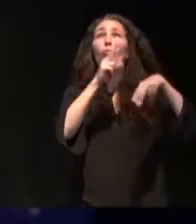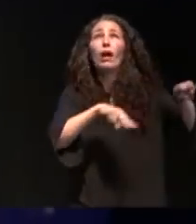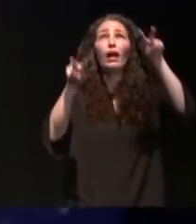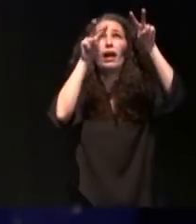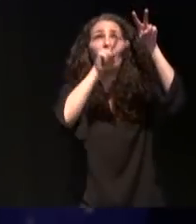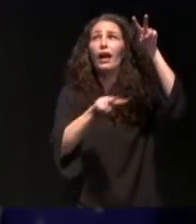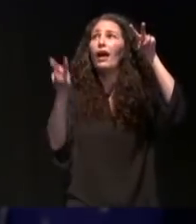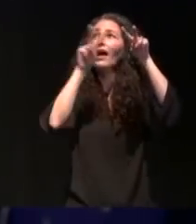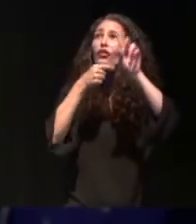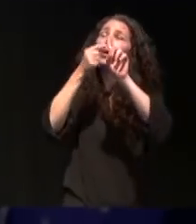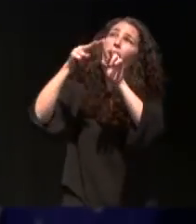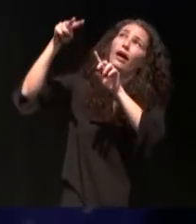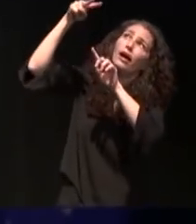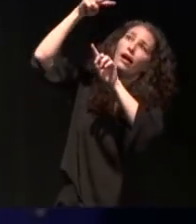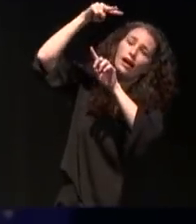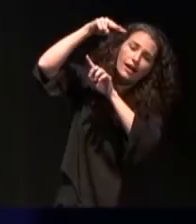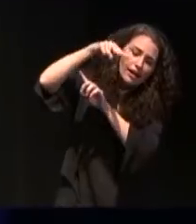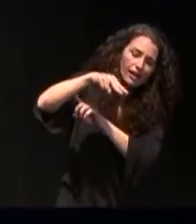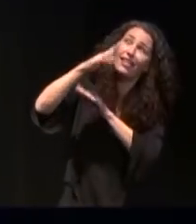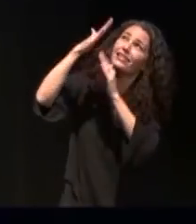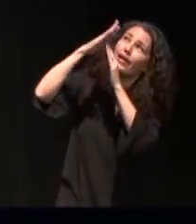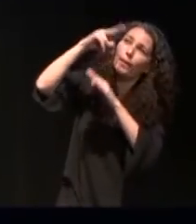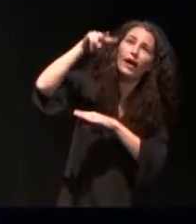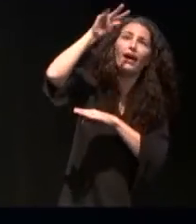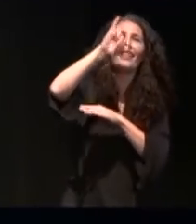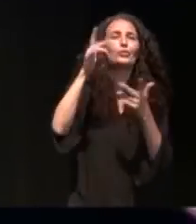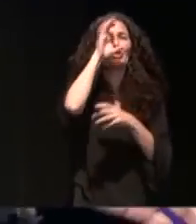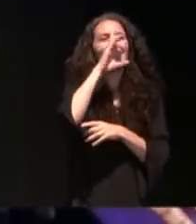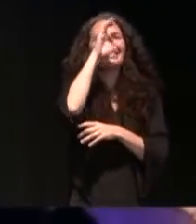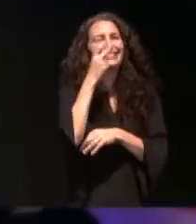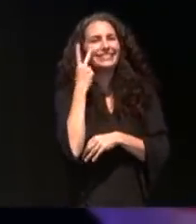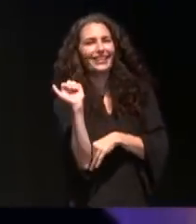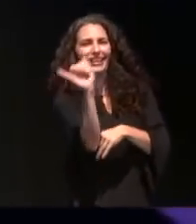view from the top. This is what you're seeking to see.